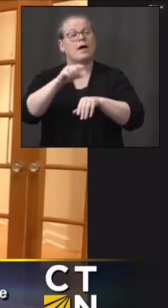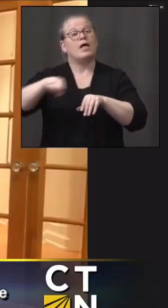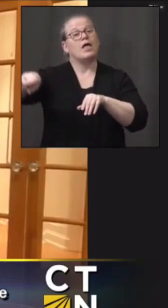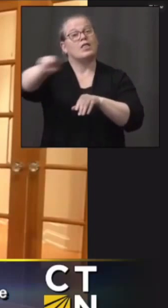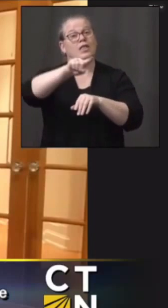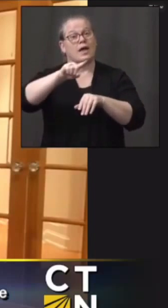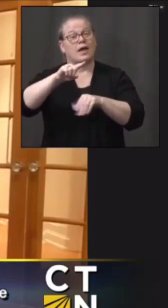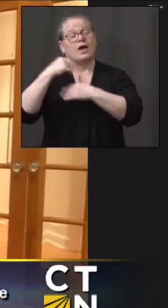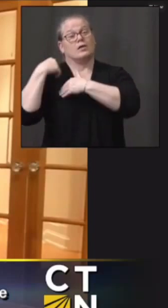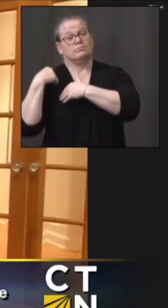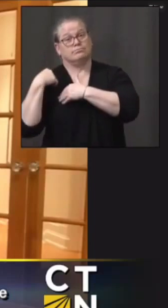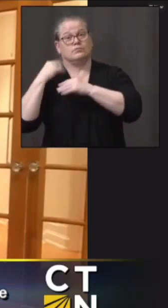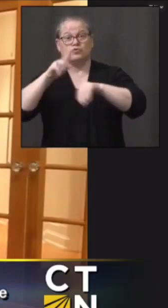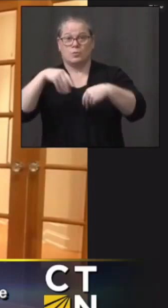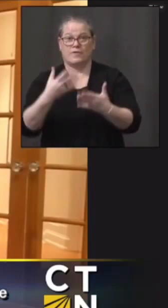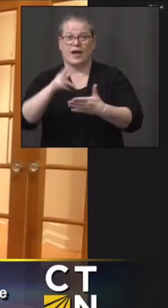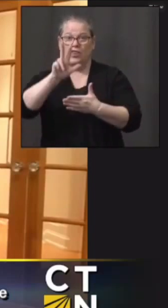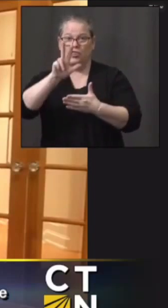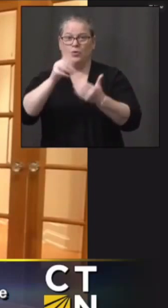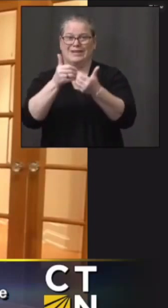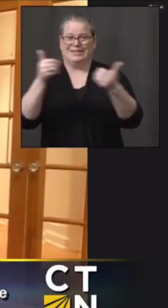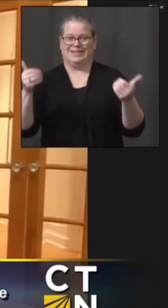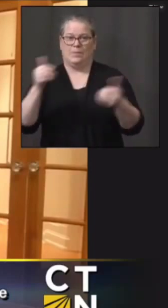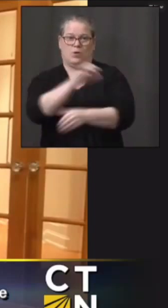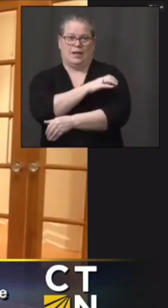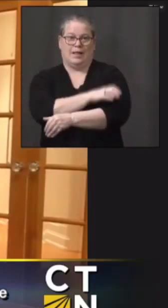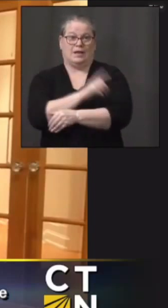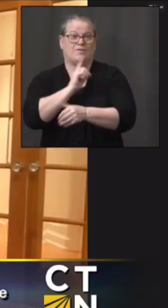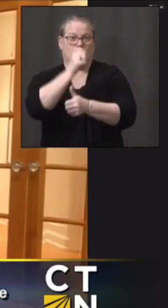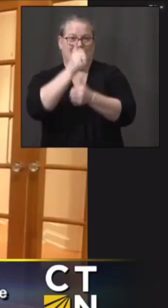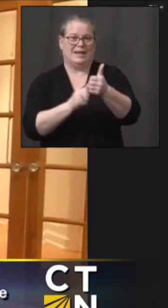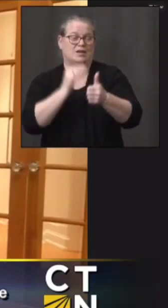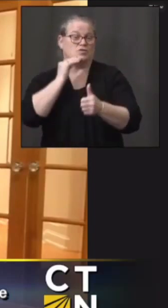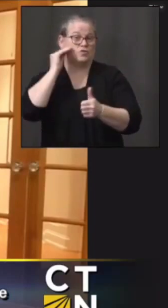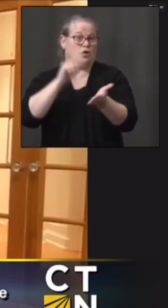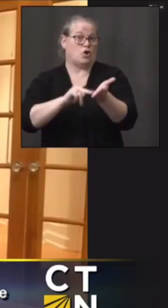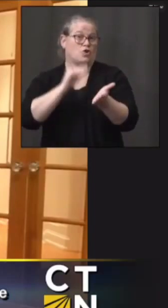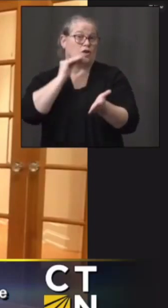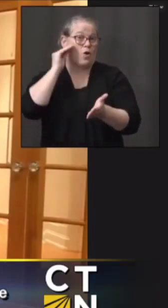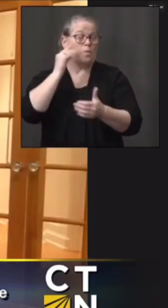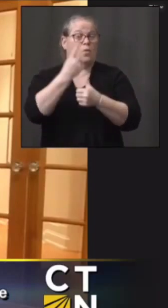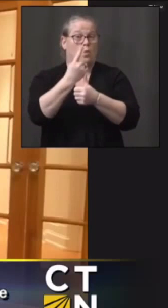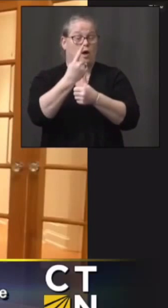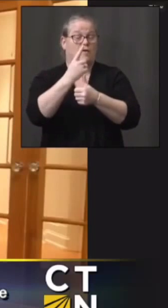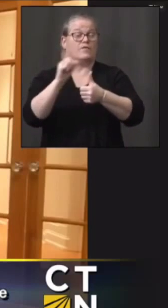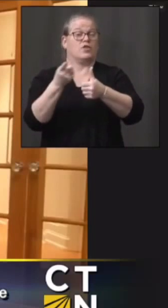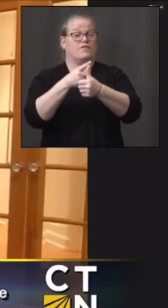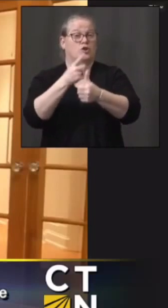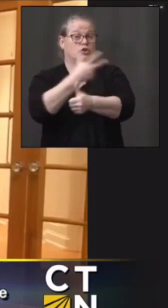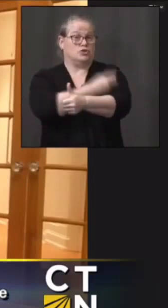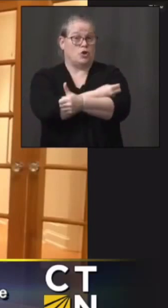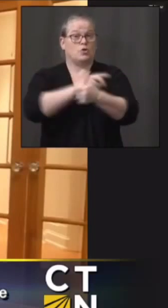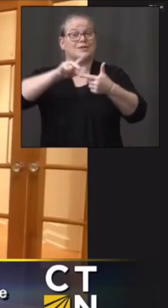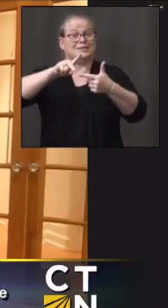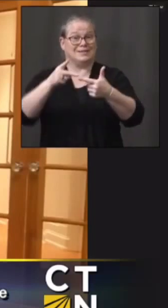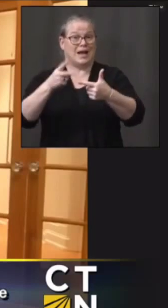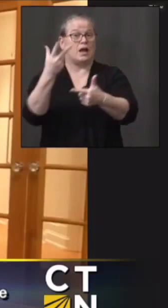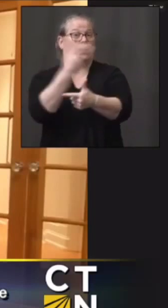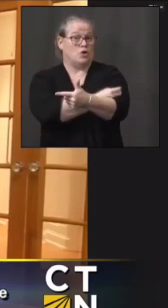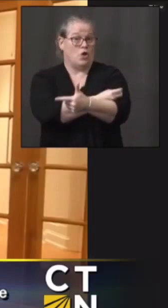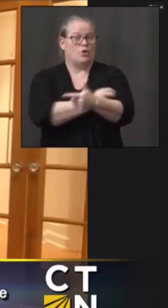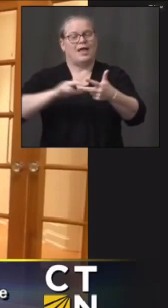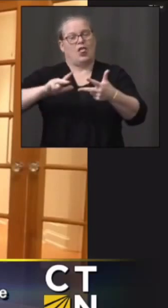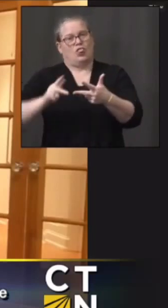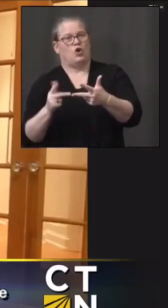provide 3 separate clinics to each home. So, one for the first dose, one for the second dose, and then a third one to ensure